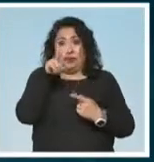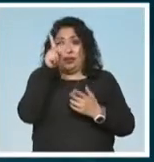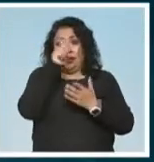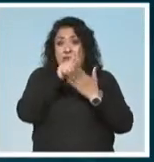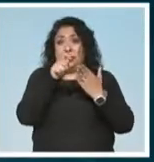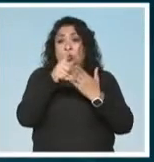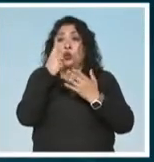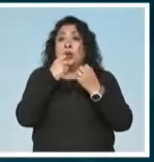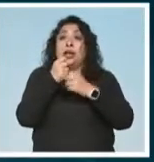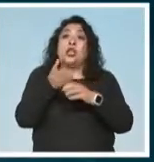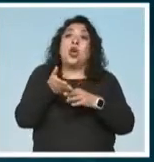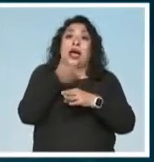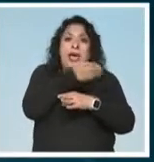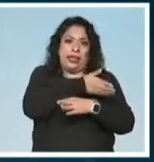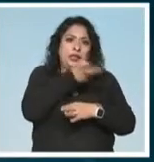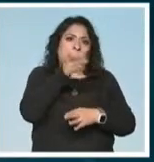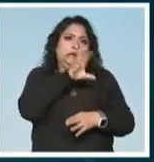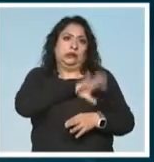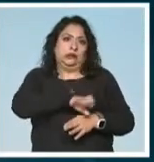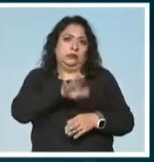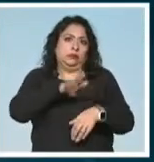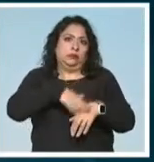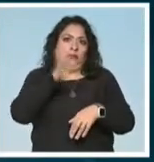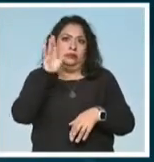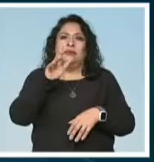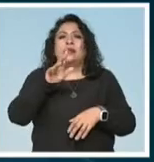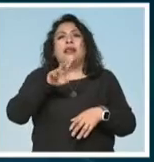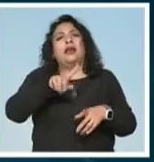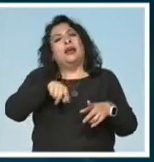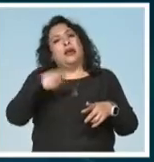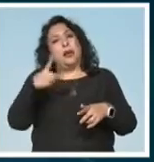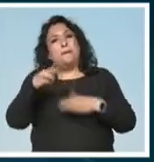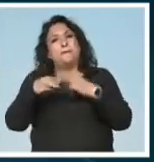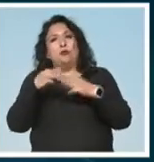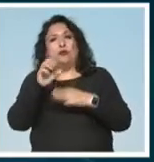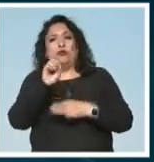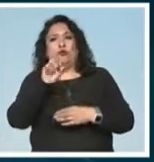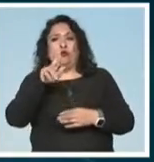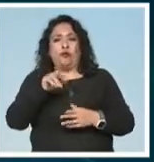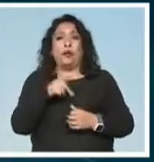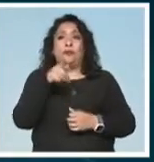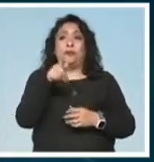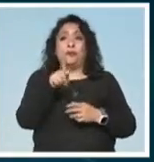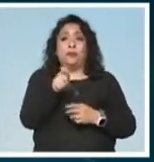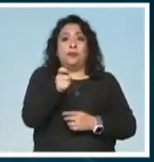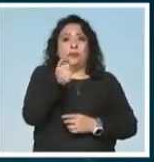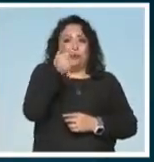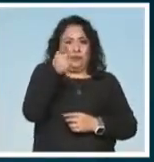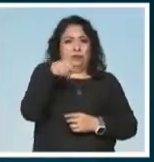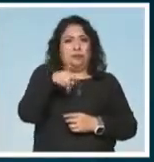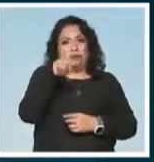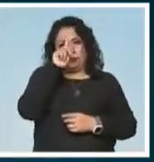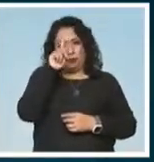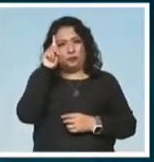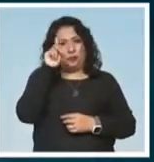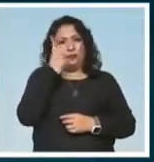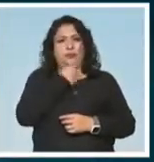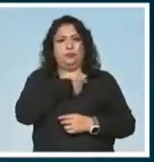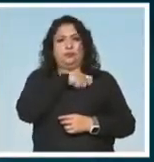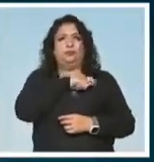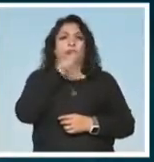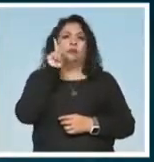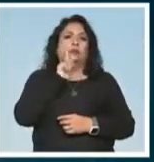actually was written 1 year before El Mundo de Sofía. Para Canal 22, desde Madrid, España,